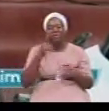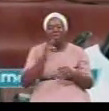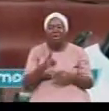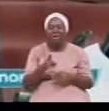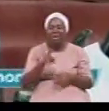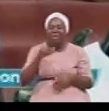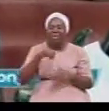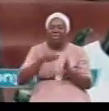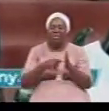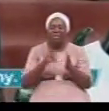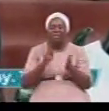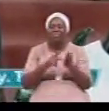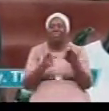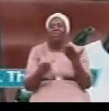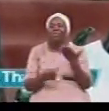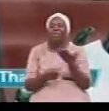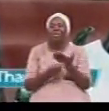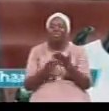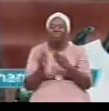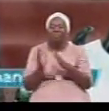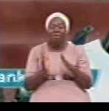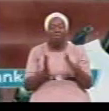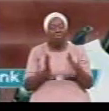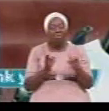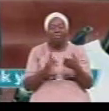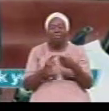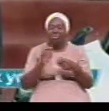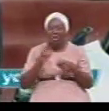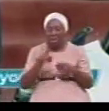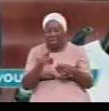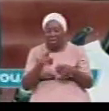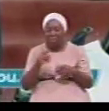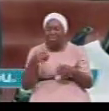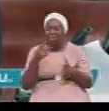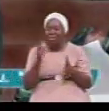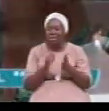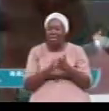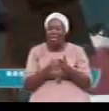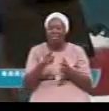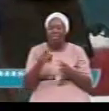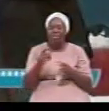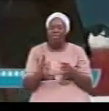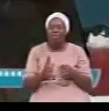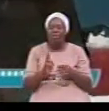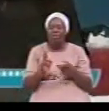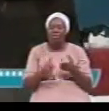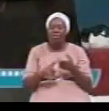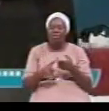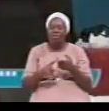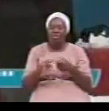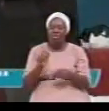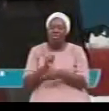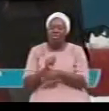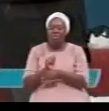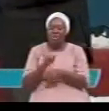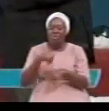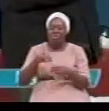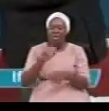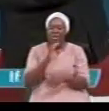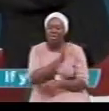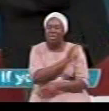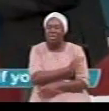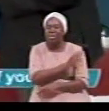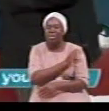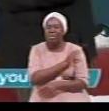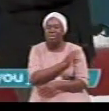in this GCK. According to her, she's saying she used to work at Wanki Clinic. It's